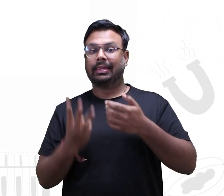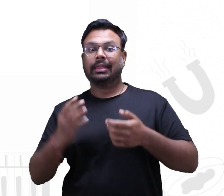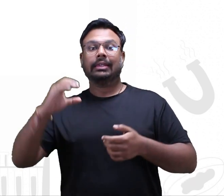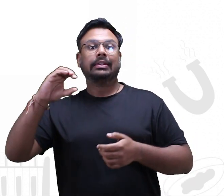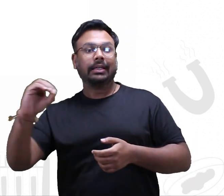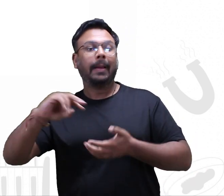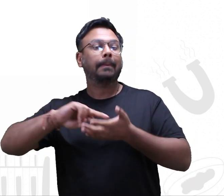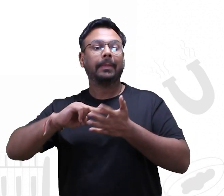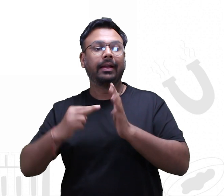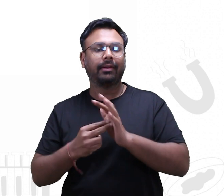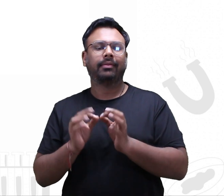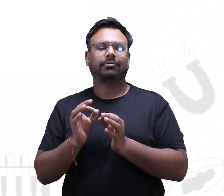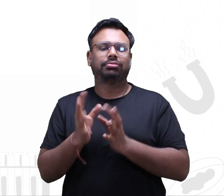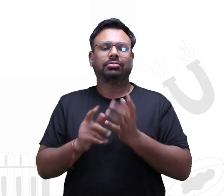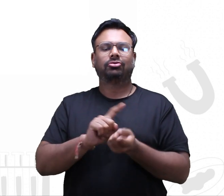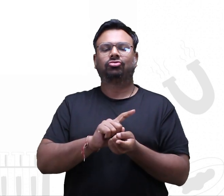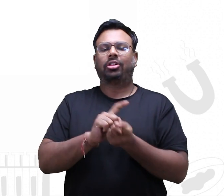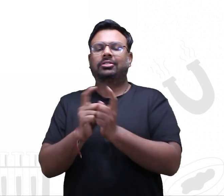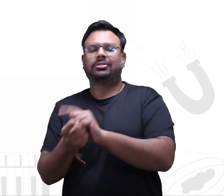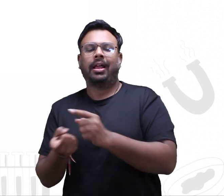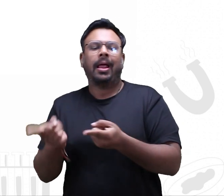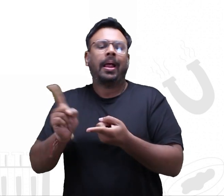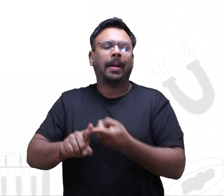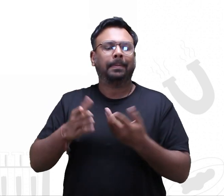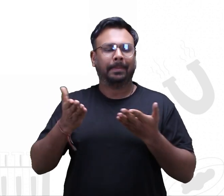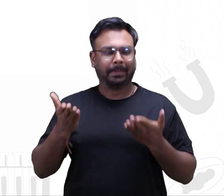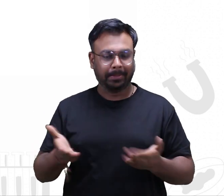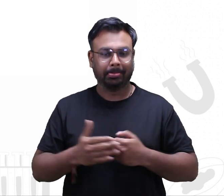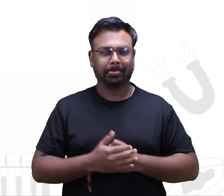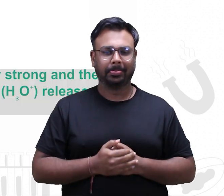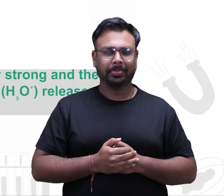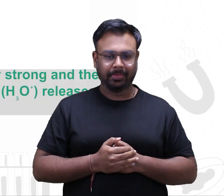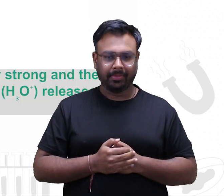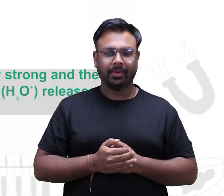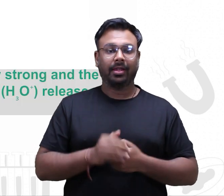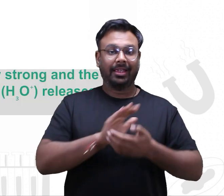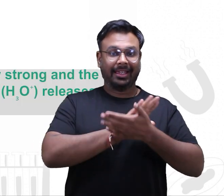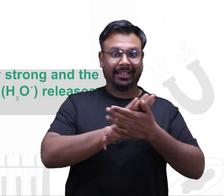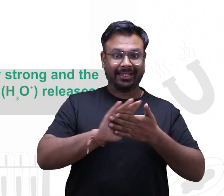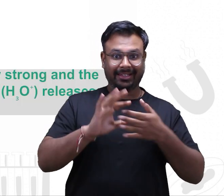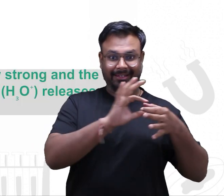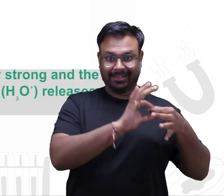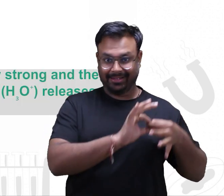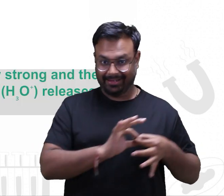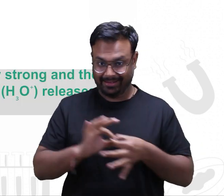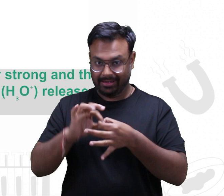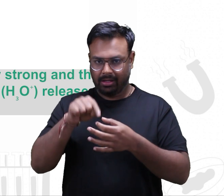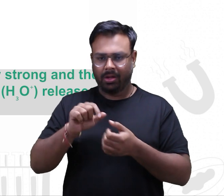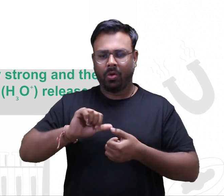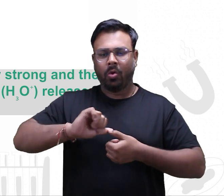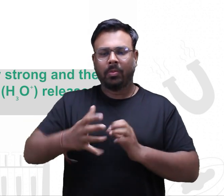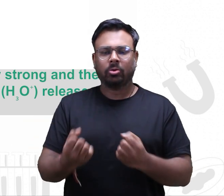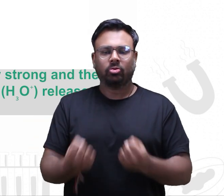H plus H2O gives rise to H3O plus. The hydrogen bond between the proton and